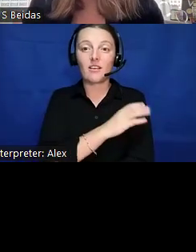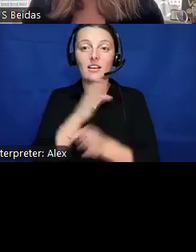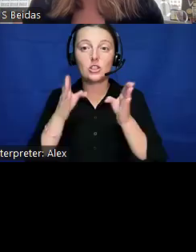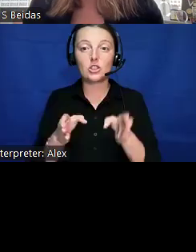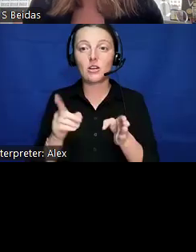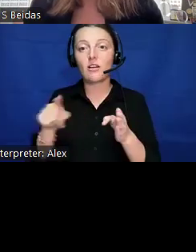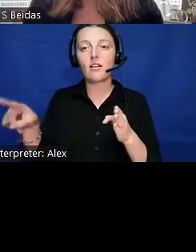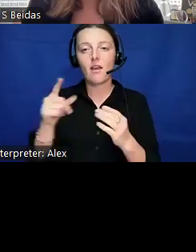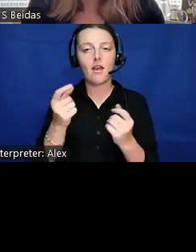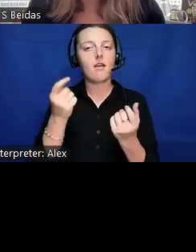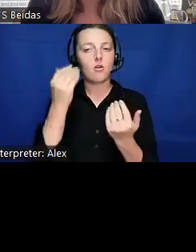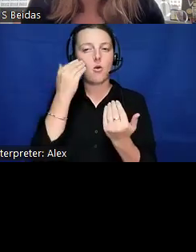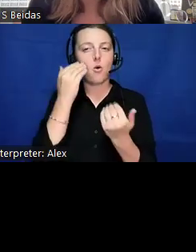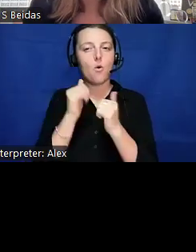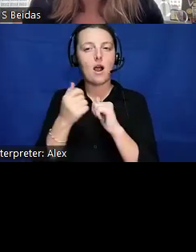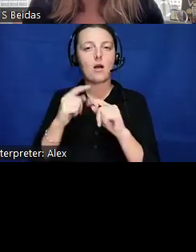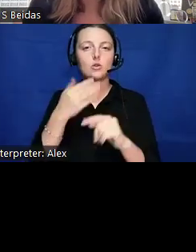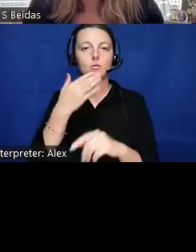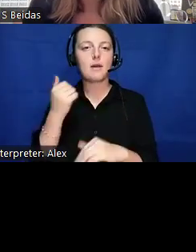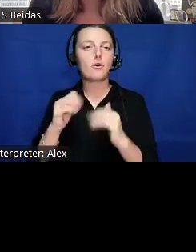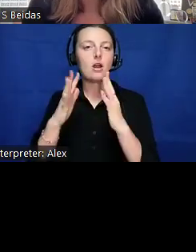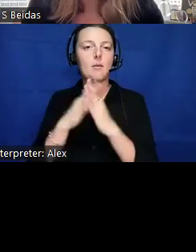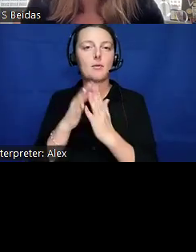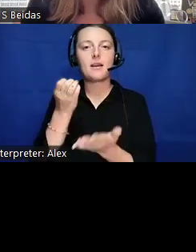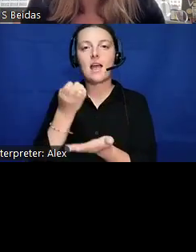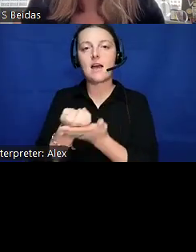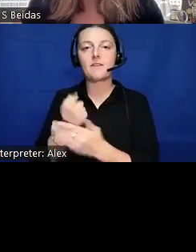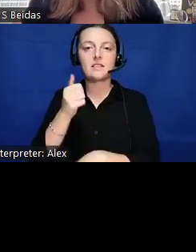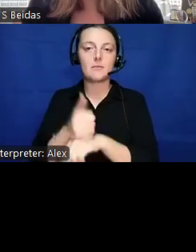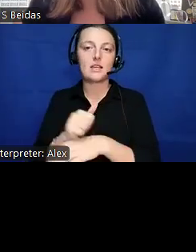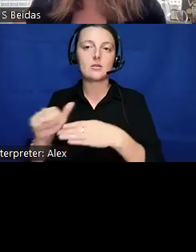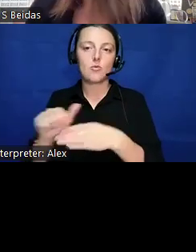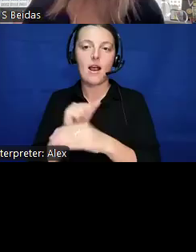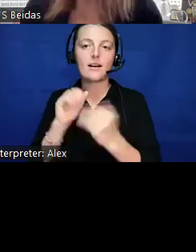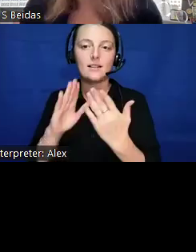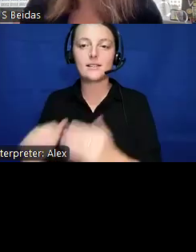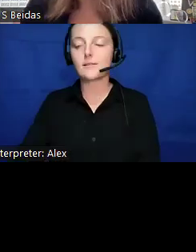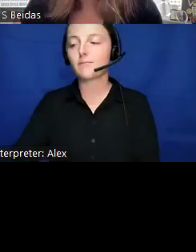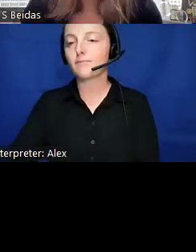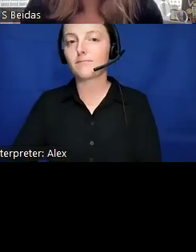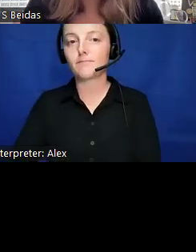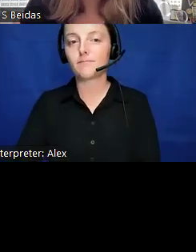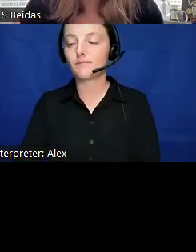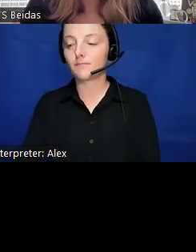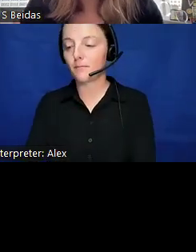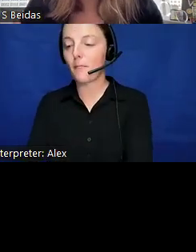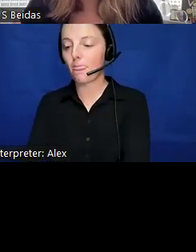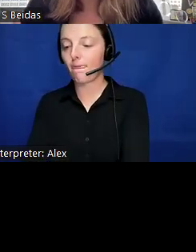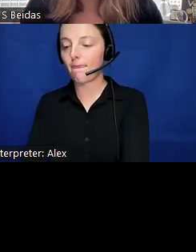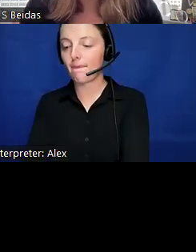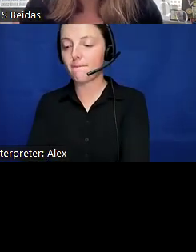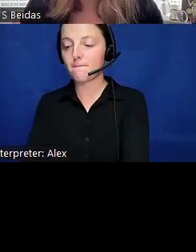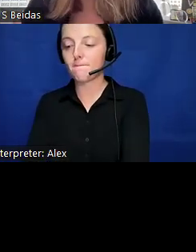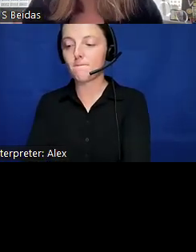understanding how to better implement evidence-based practices. For example, a better waiting room experience. Many of the